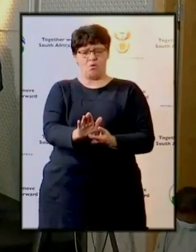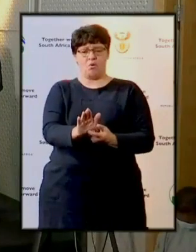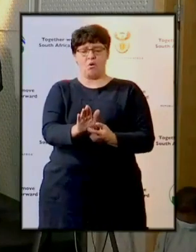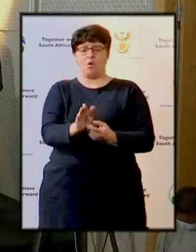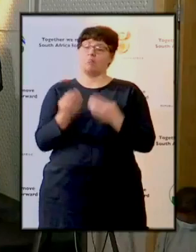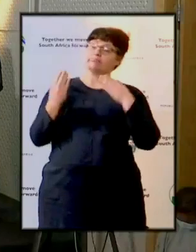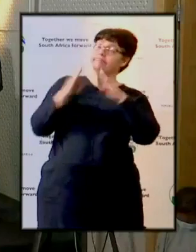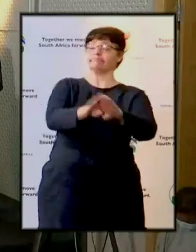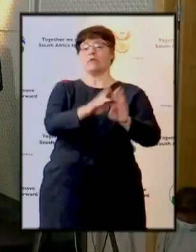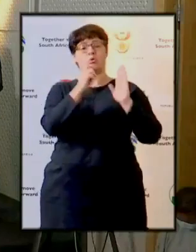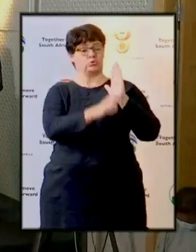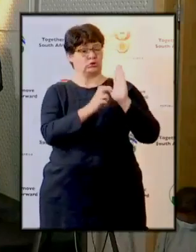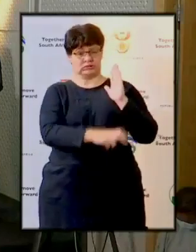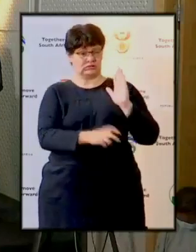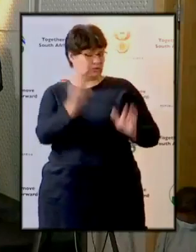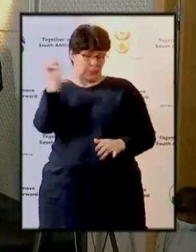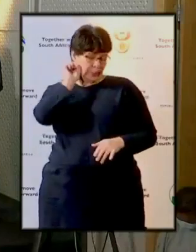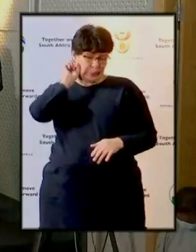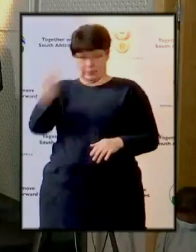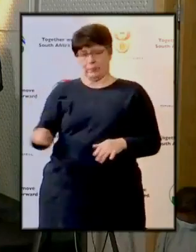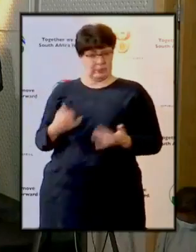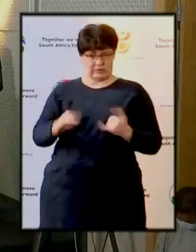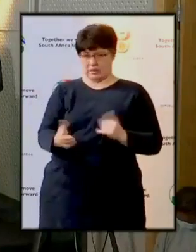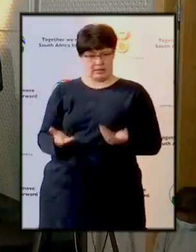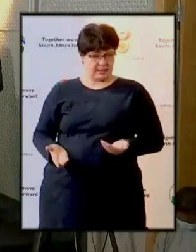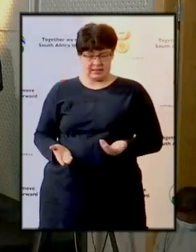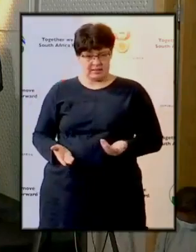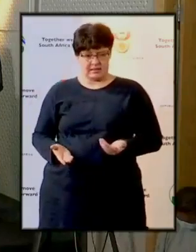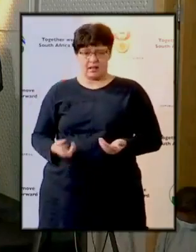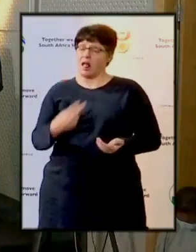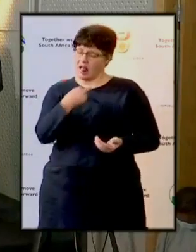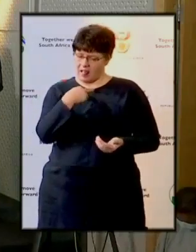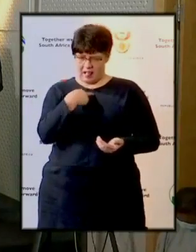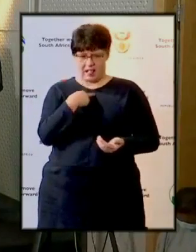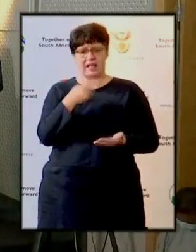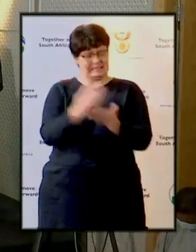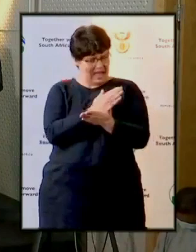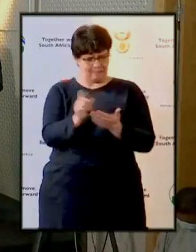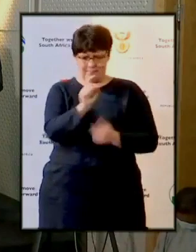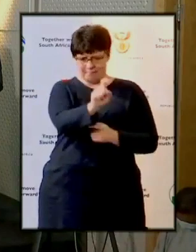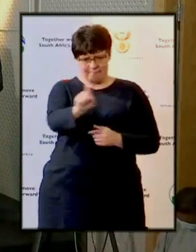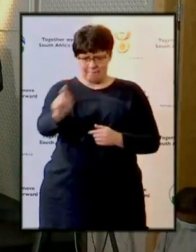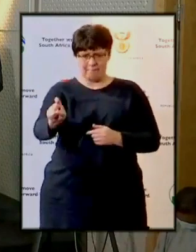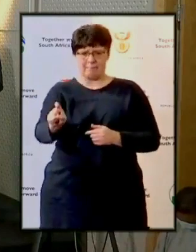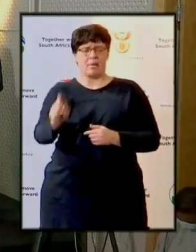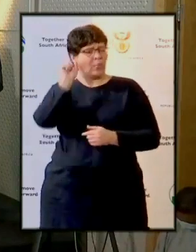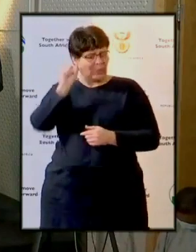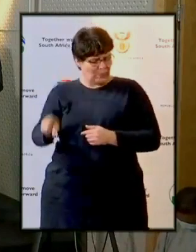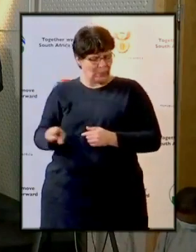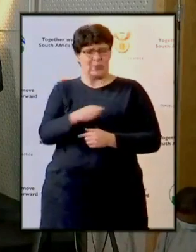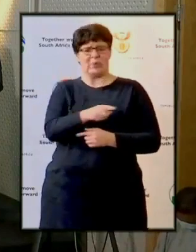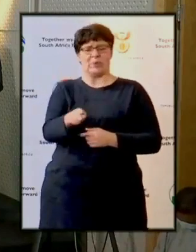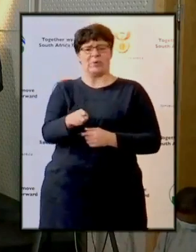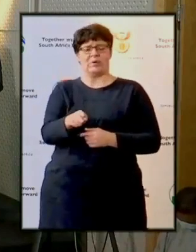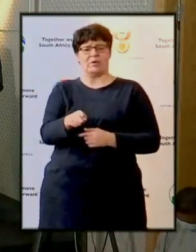regulations are not adhered to. And unfortunately, some of the people who are doing that, people who